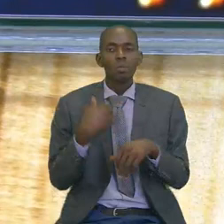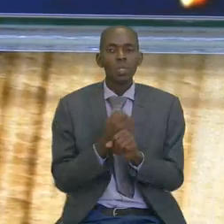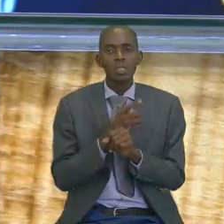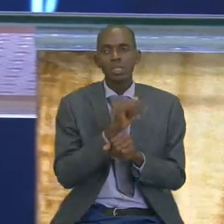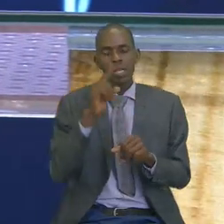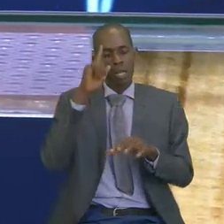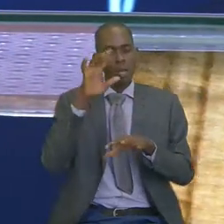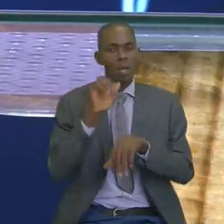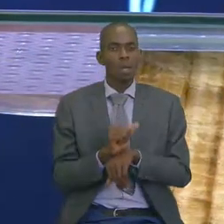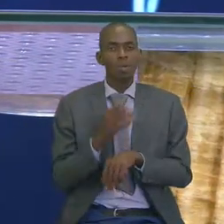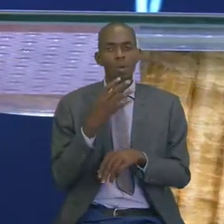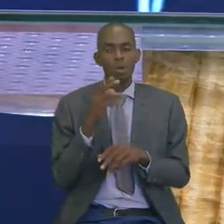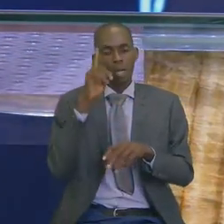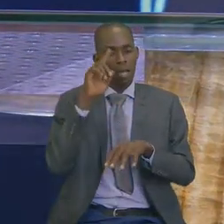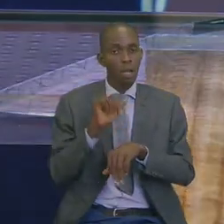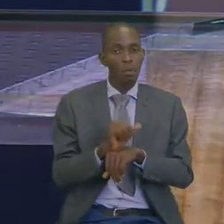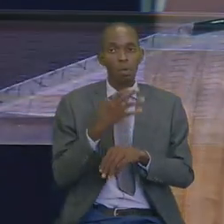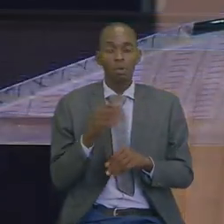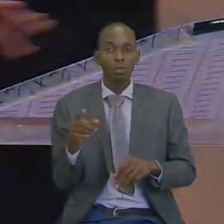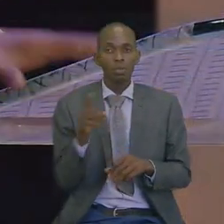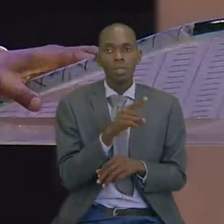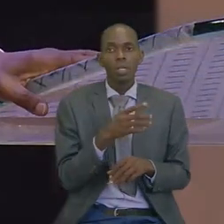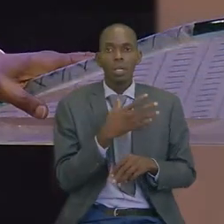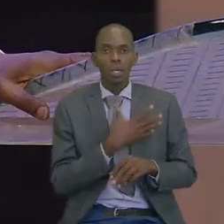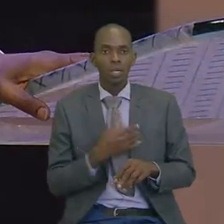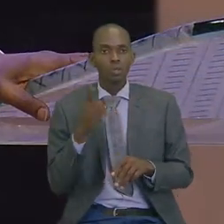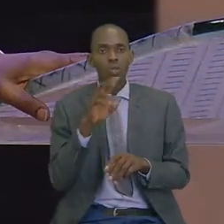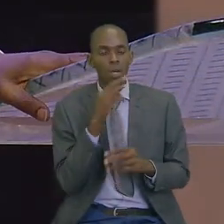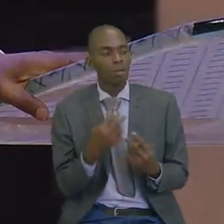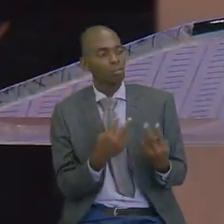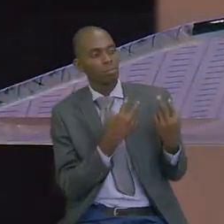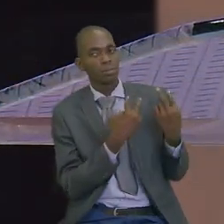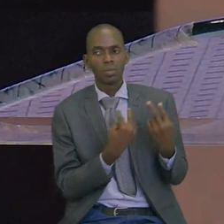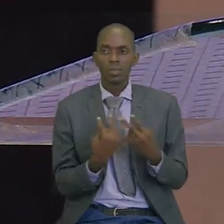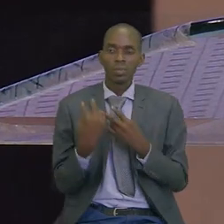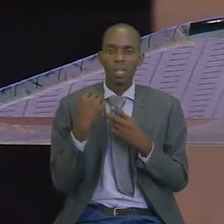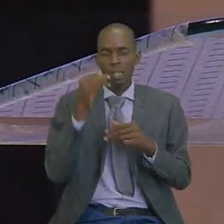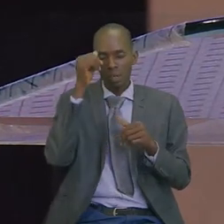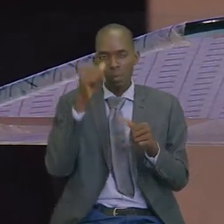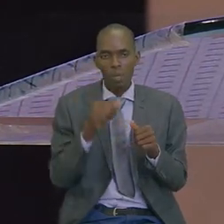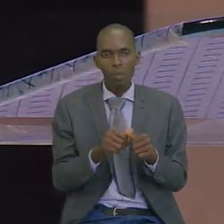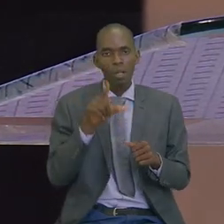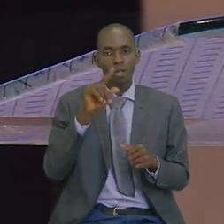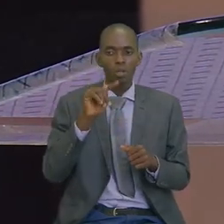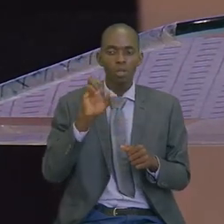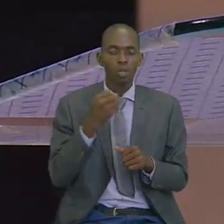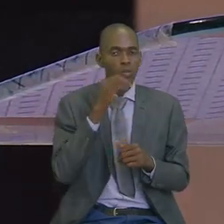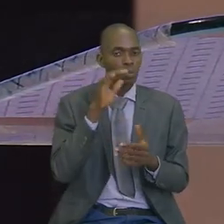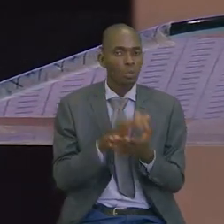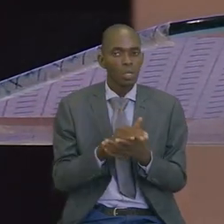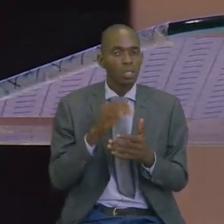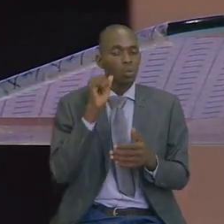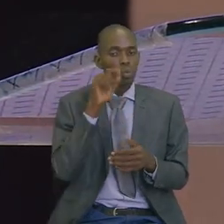of you in the world, a part of you in the church, and then you are looking back. Remember Lot's wife. She looked back and became